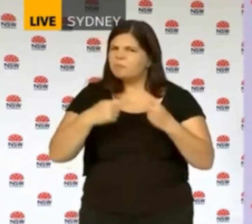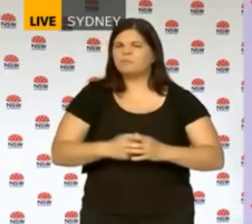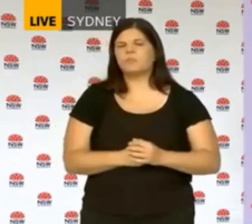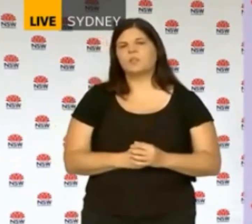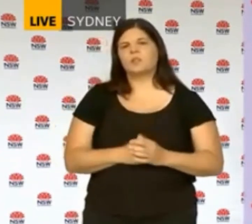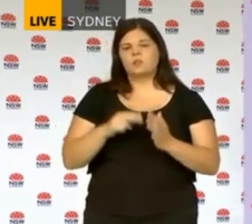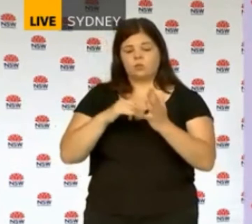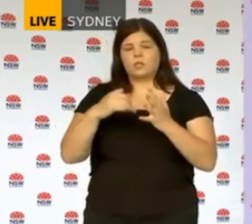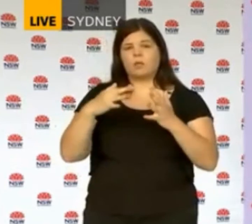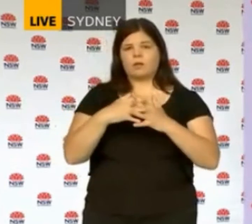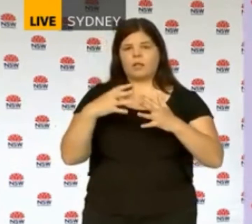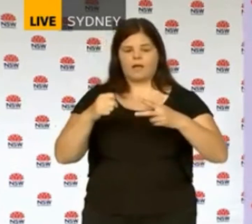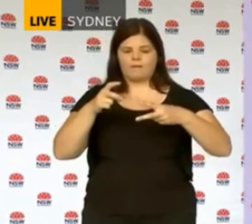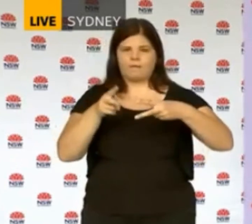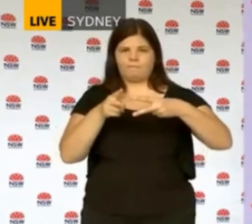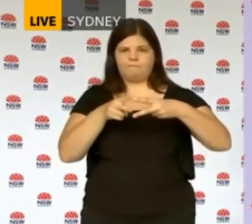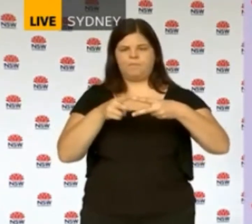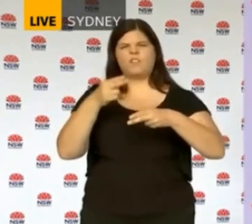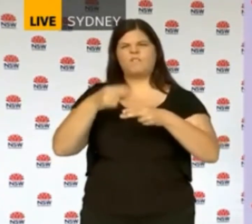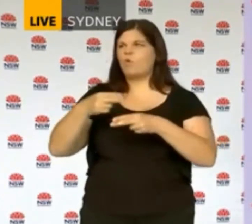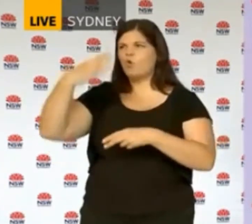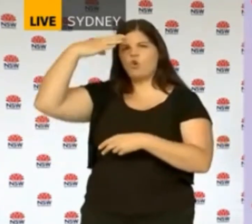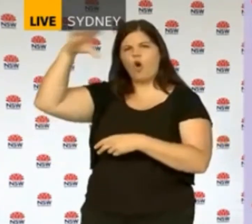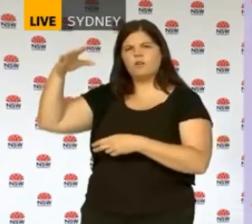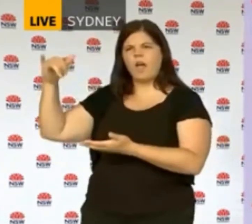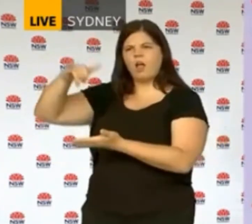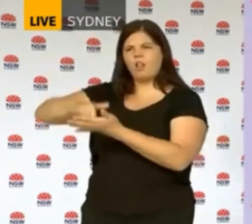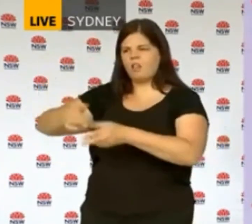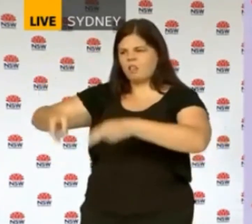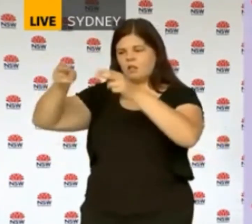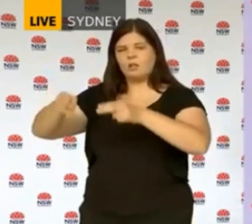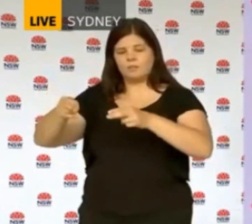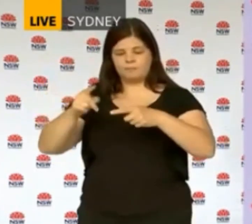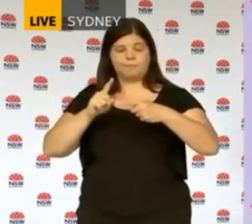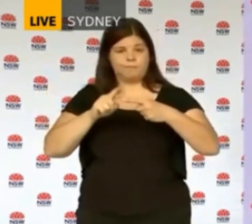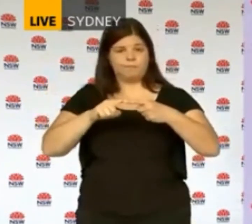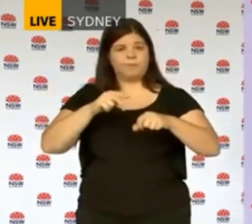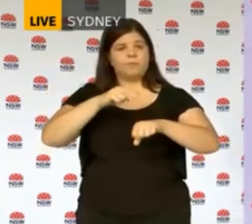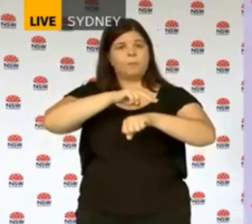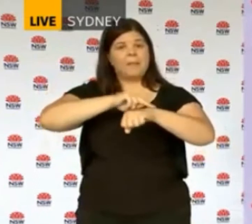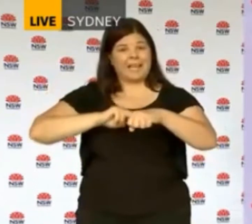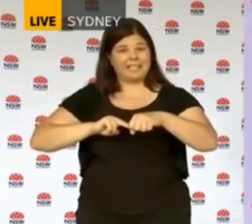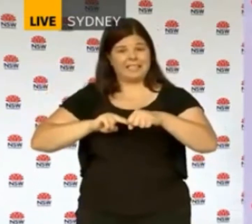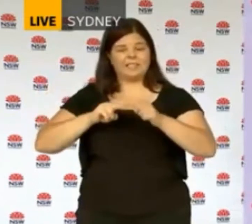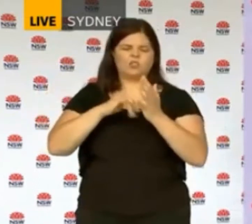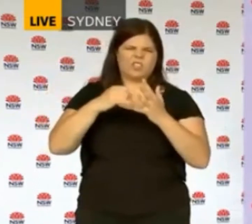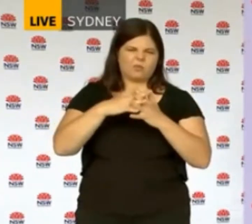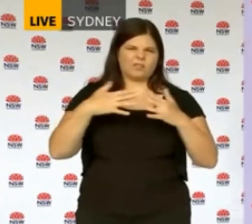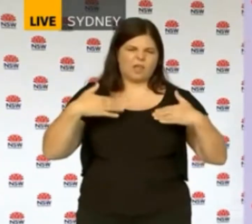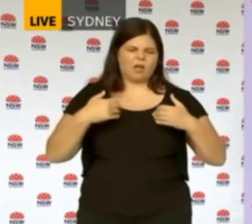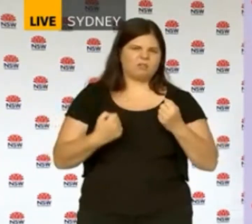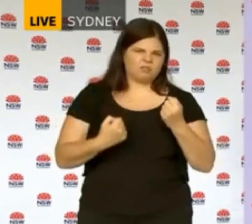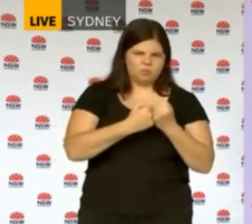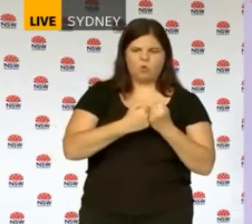two elements for its quarantine hotels. One are run by New South Wales Police with the support from New South Wales Health, and then we have